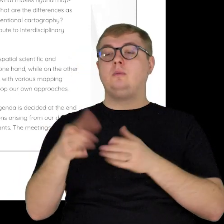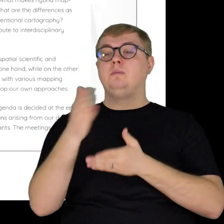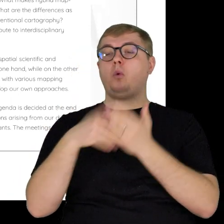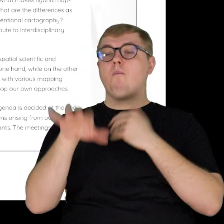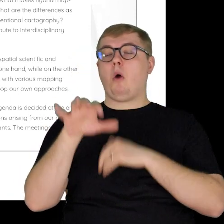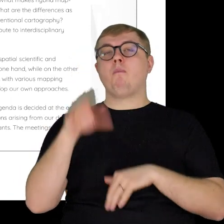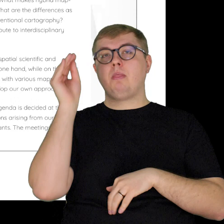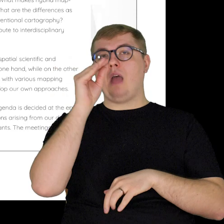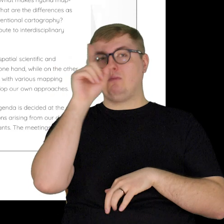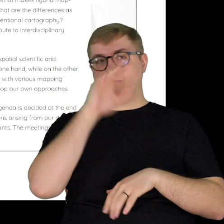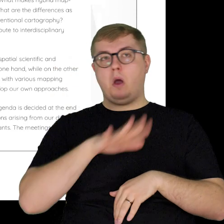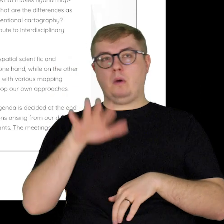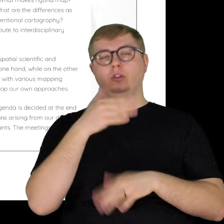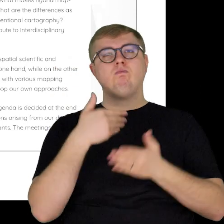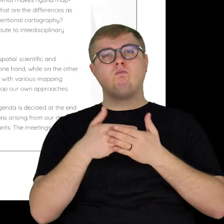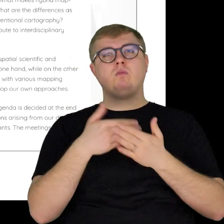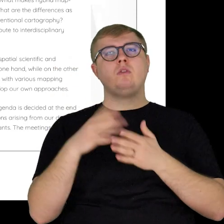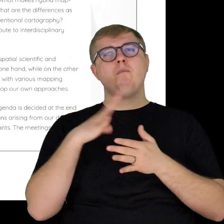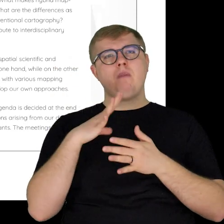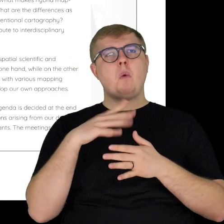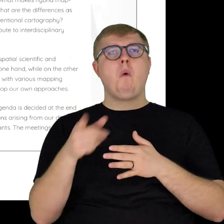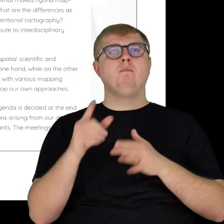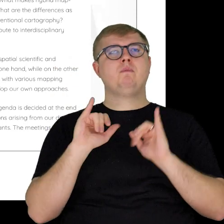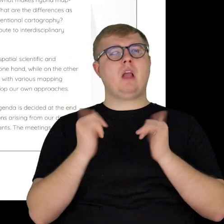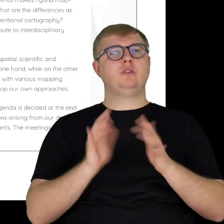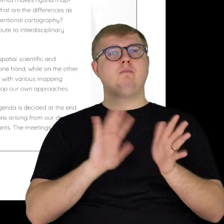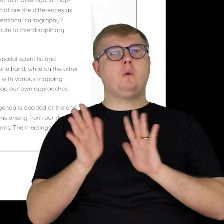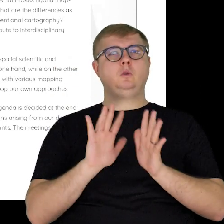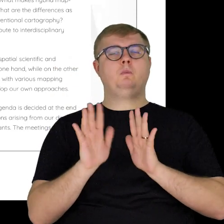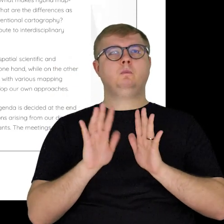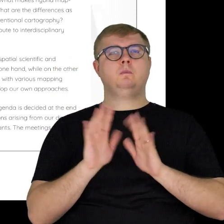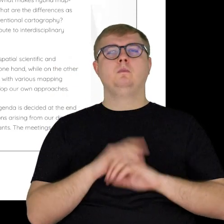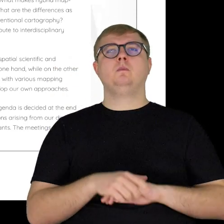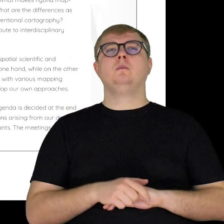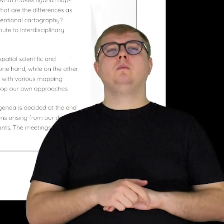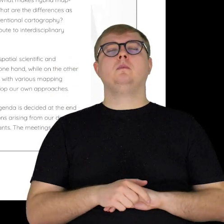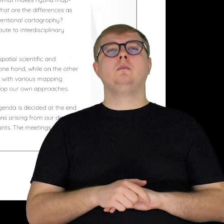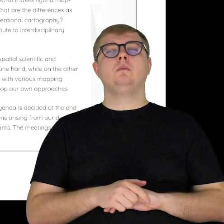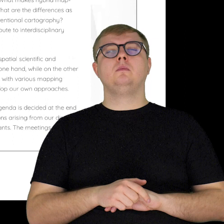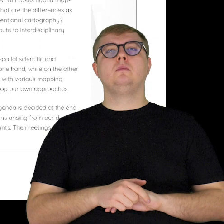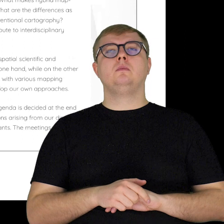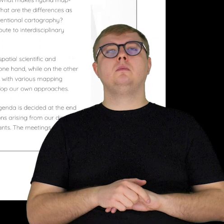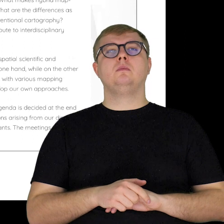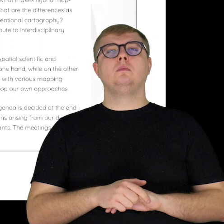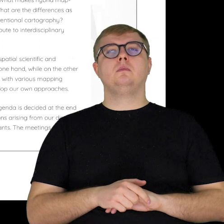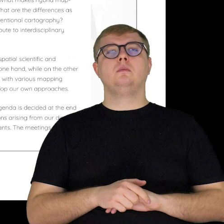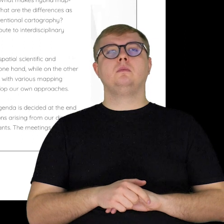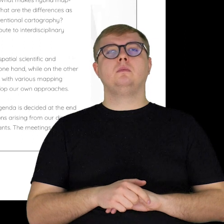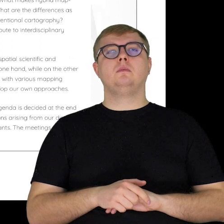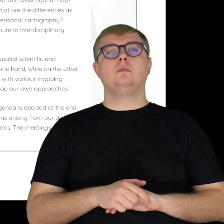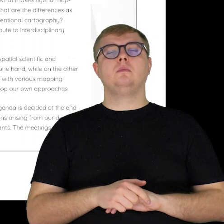mean, that was like somehow the first, how do you say that, a consideration that we had,